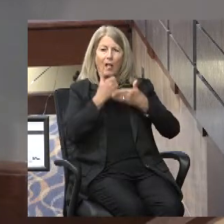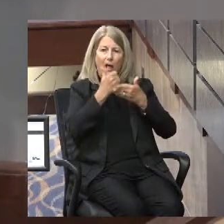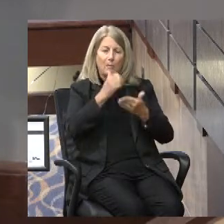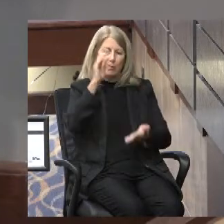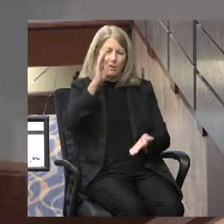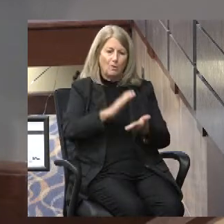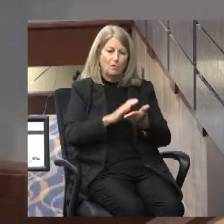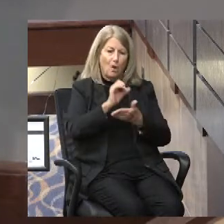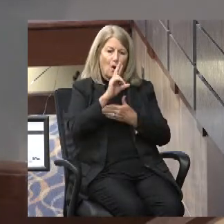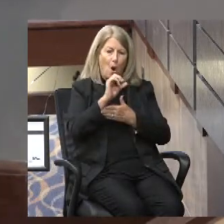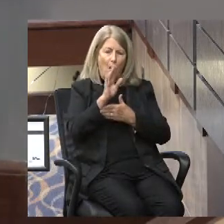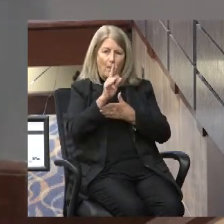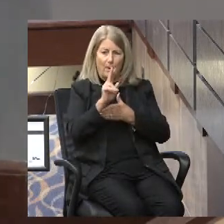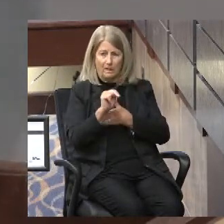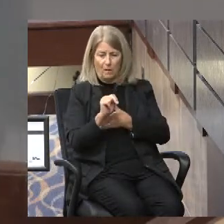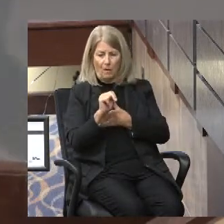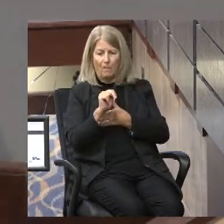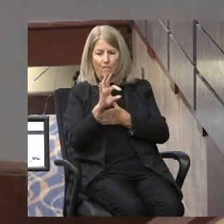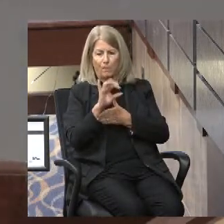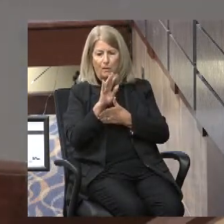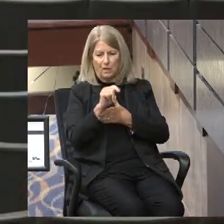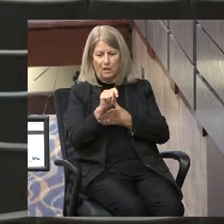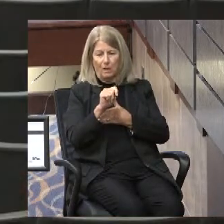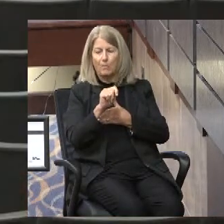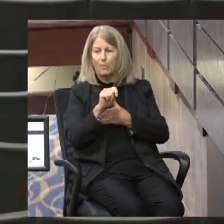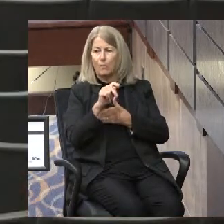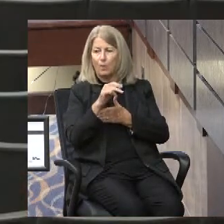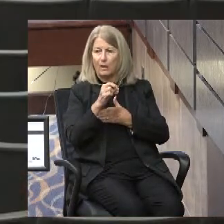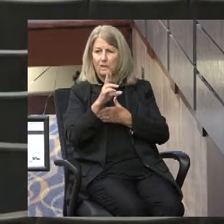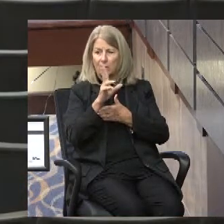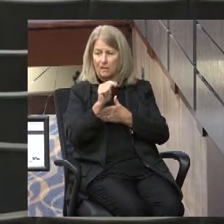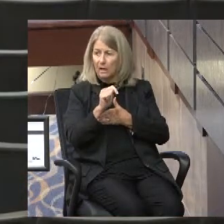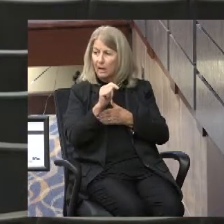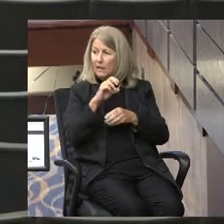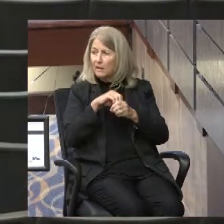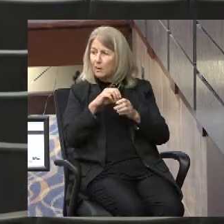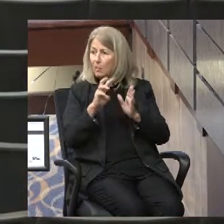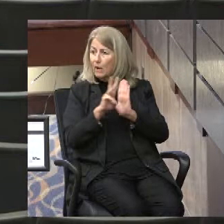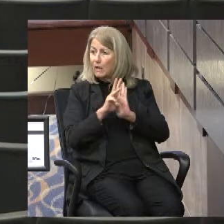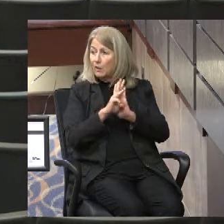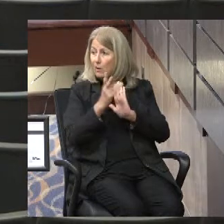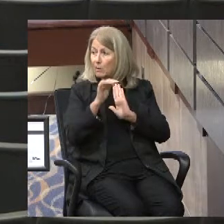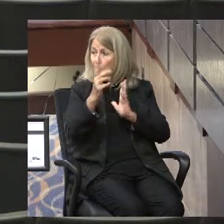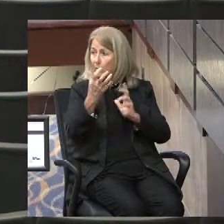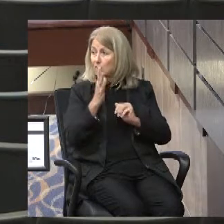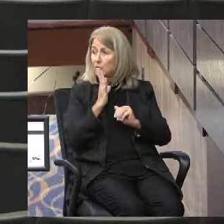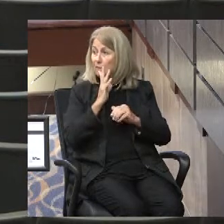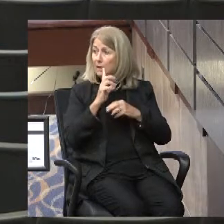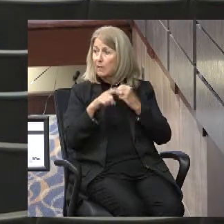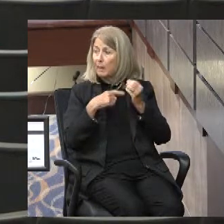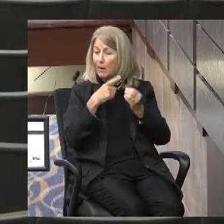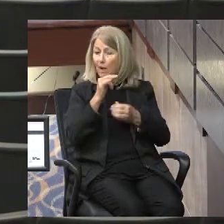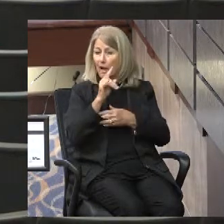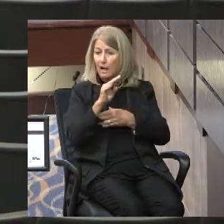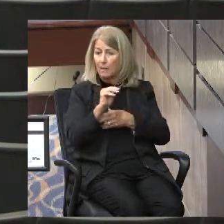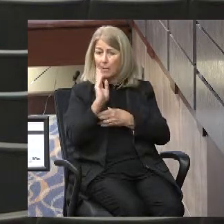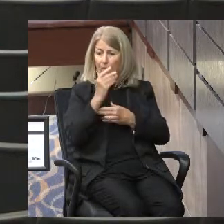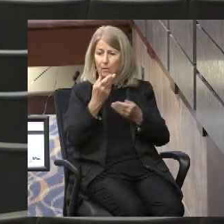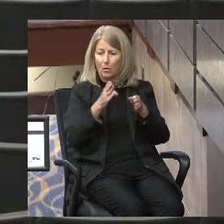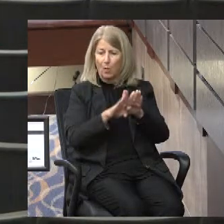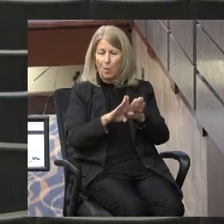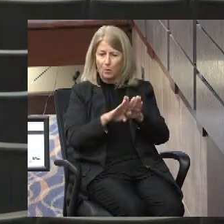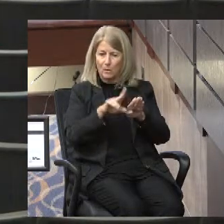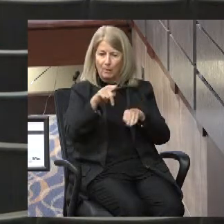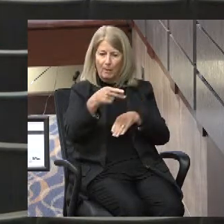Waco. Thank you, Dr. Northcutt. Thank you. Is there anyone else here to speak on this item? I will close the public